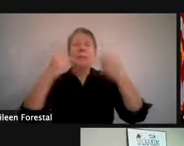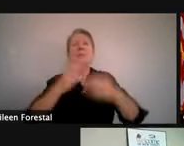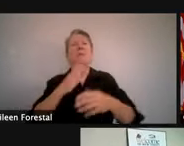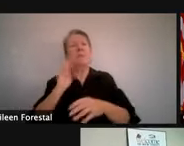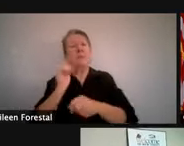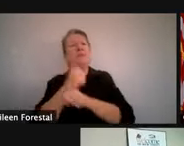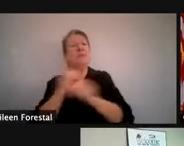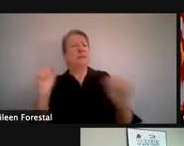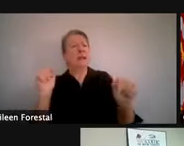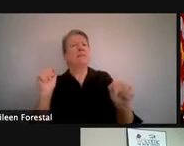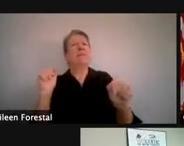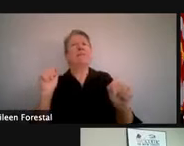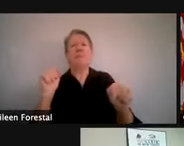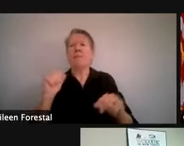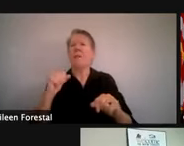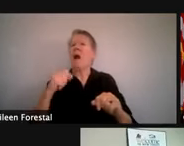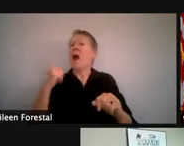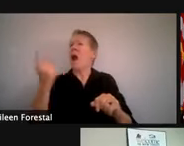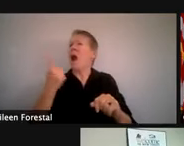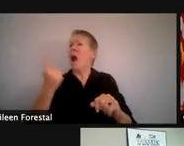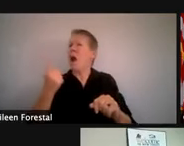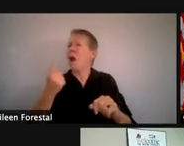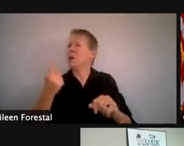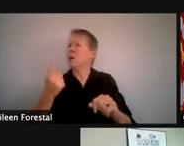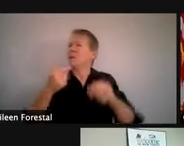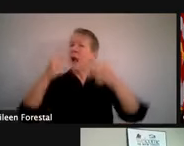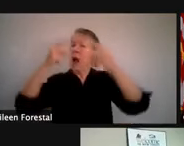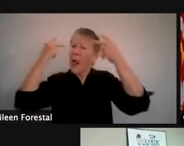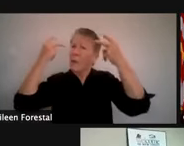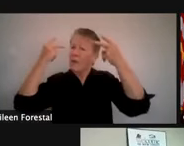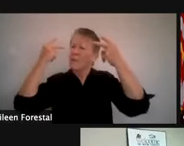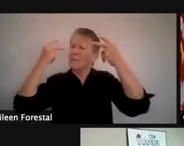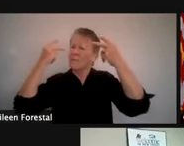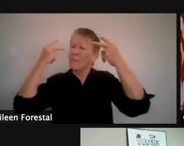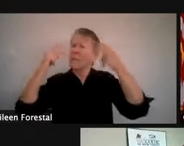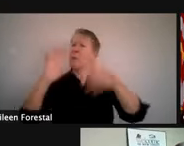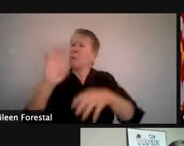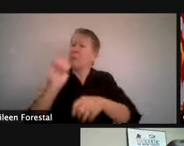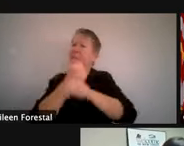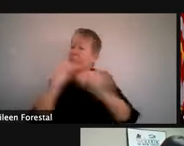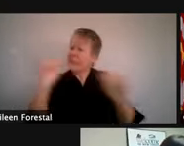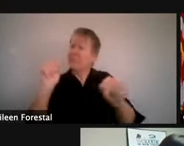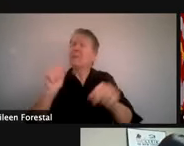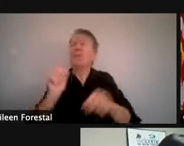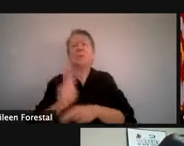please do it right as it relates to COVID-19. Take care. God bless everybody.